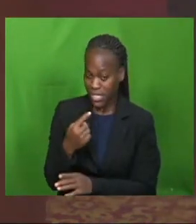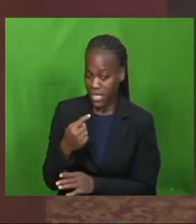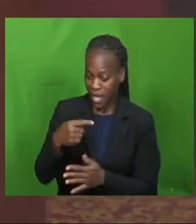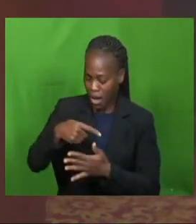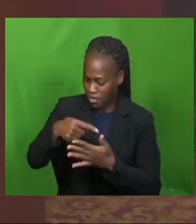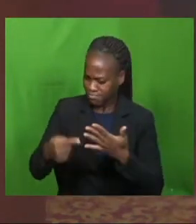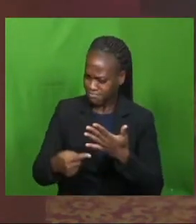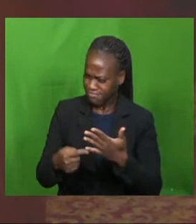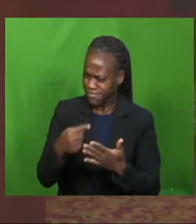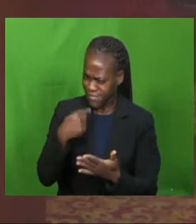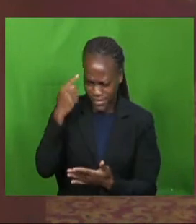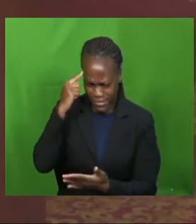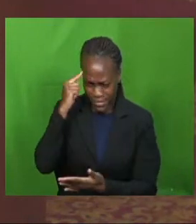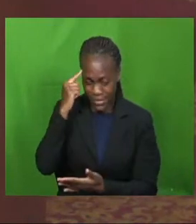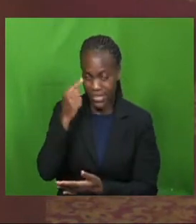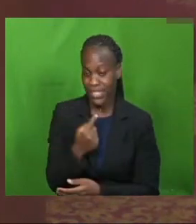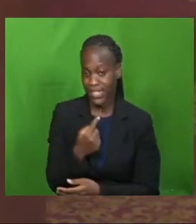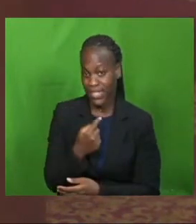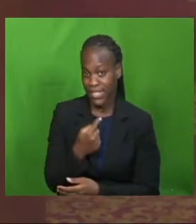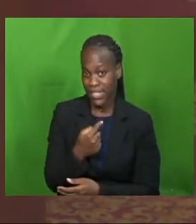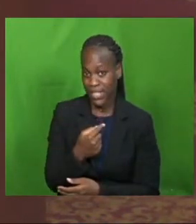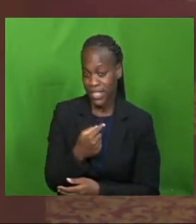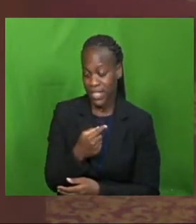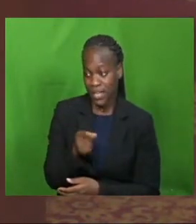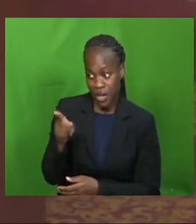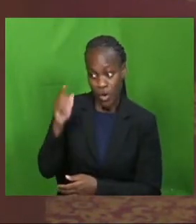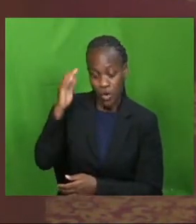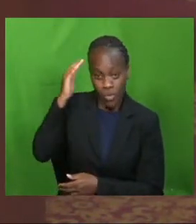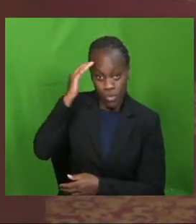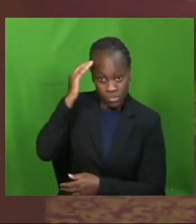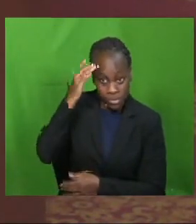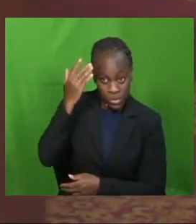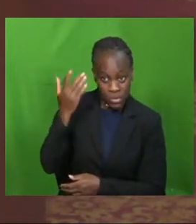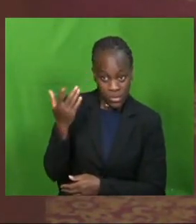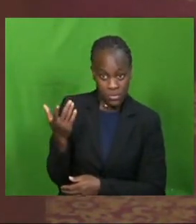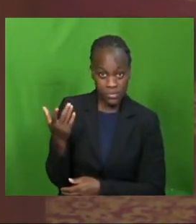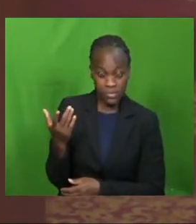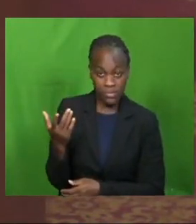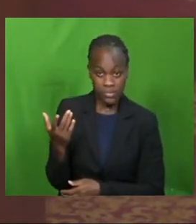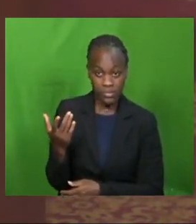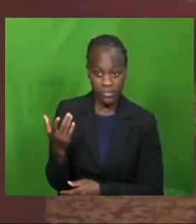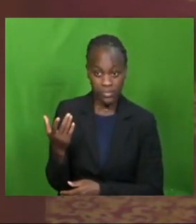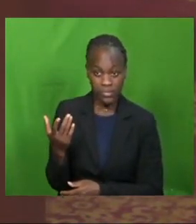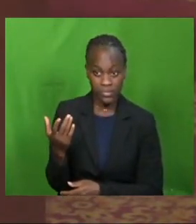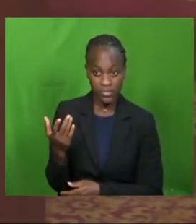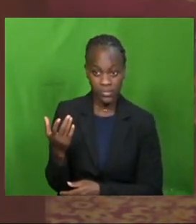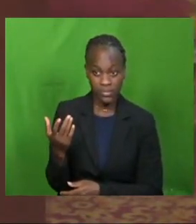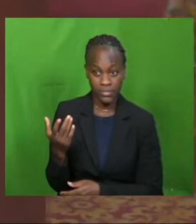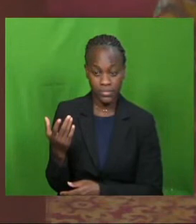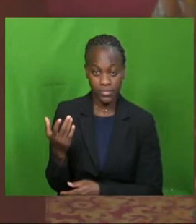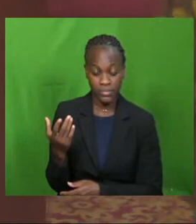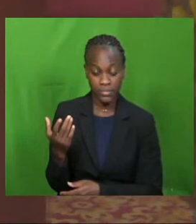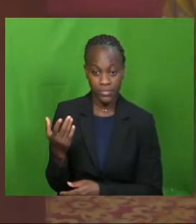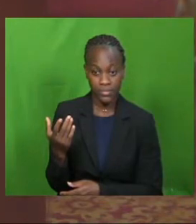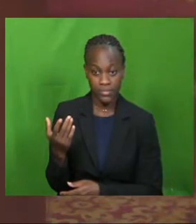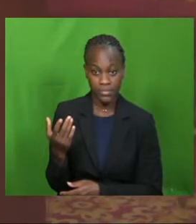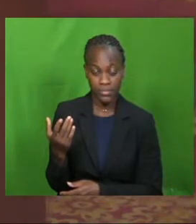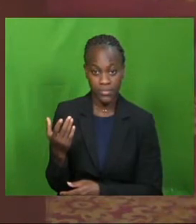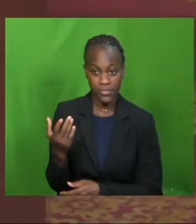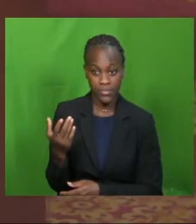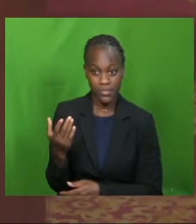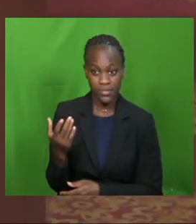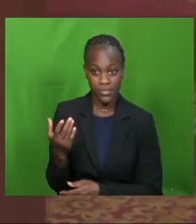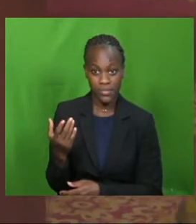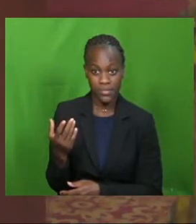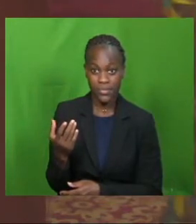bear with me that when your security man himself needs security, you the landlord, your life is